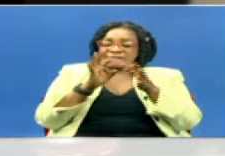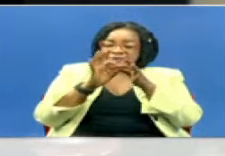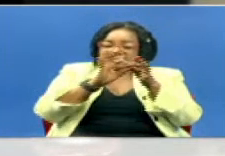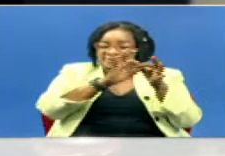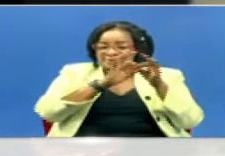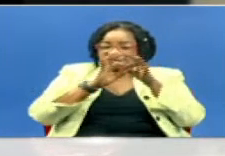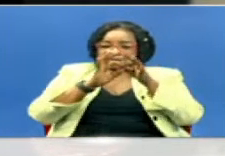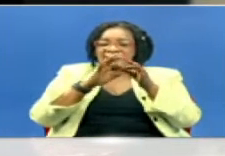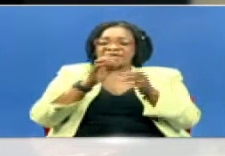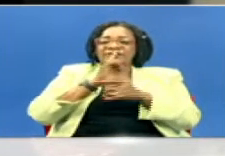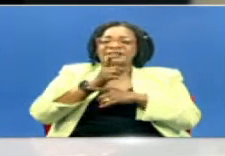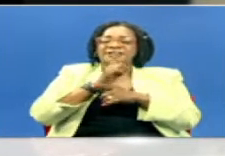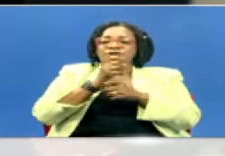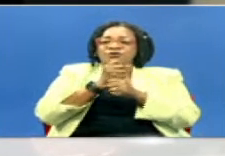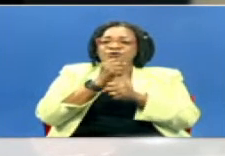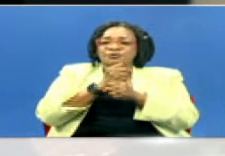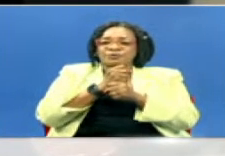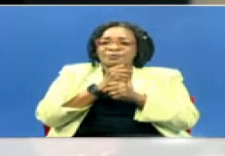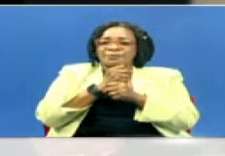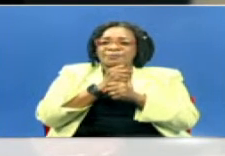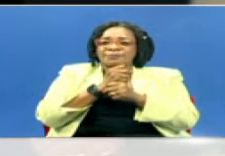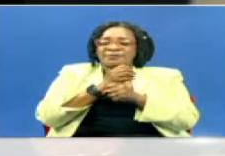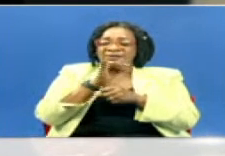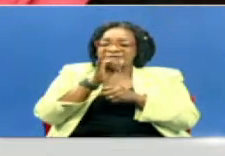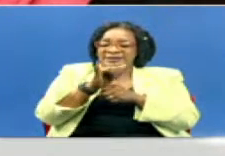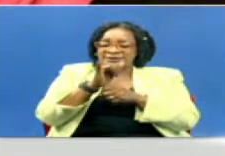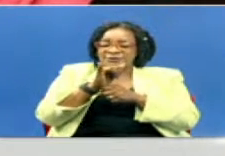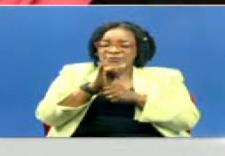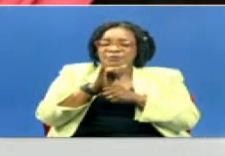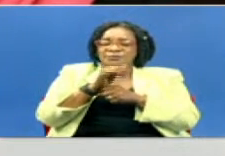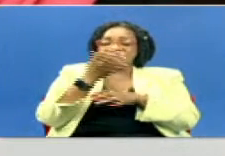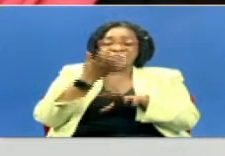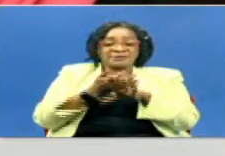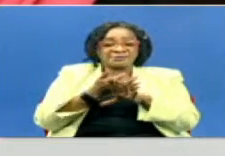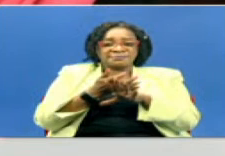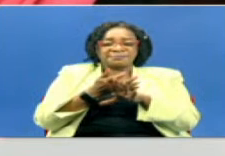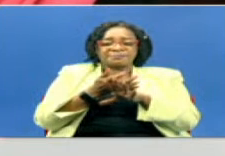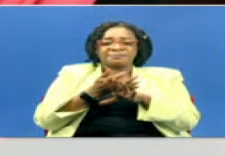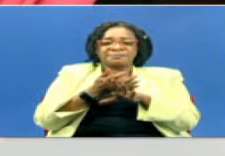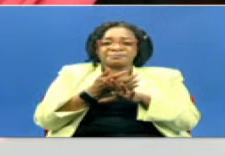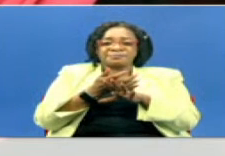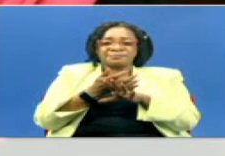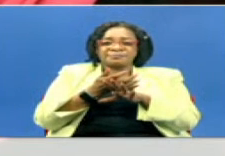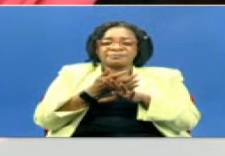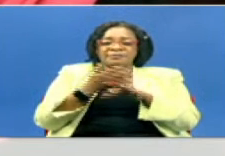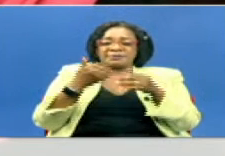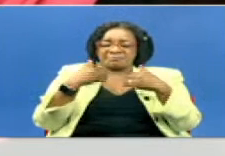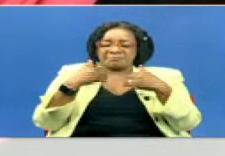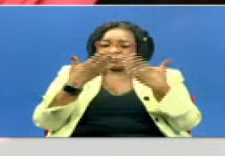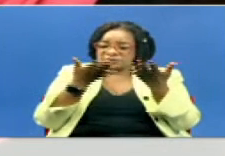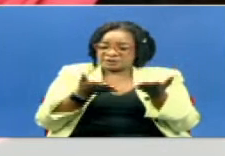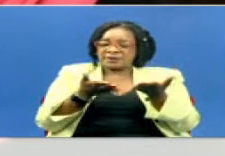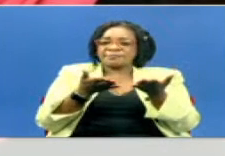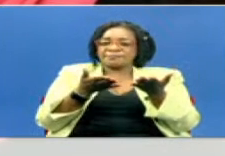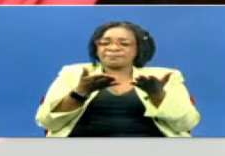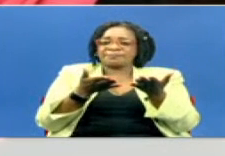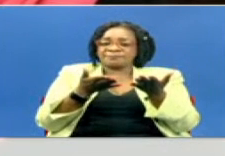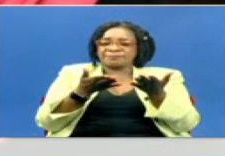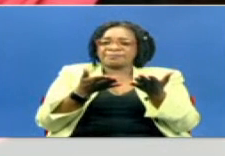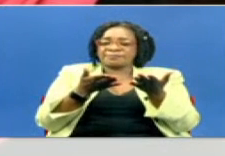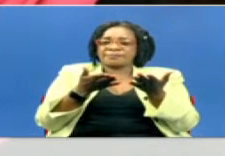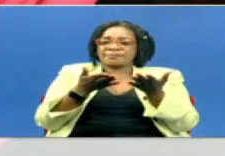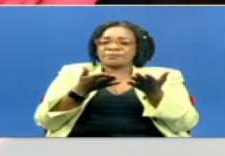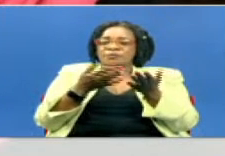had threatened to do was going to be realized. All right? And I was there, I actually attended the Heroes Day on